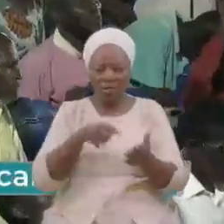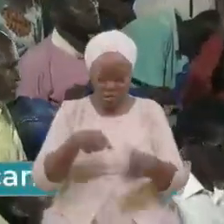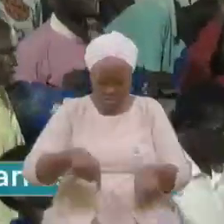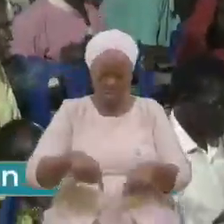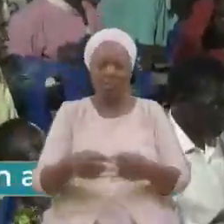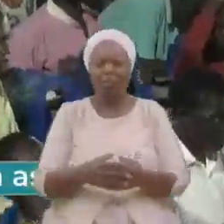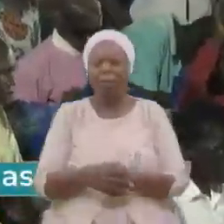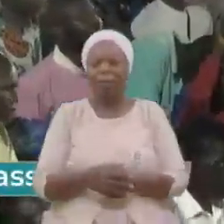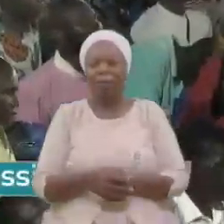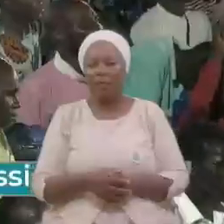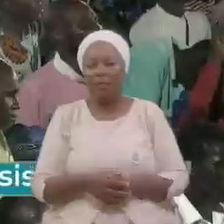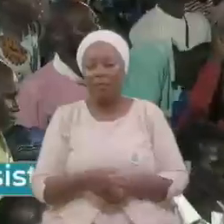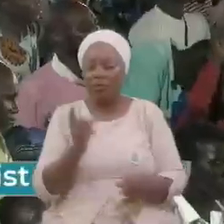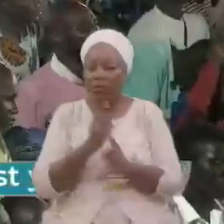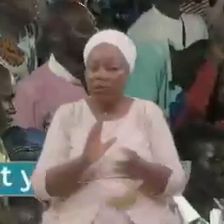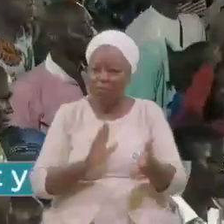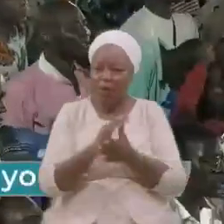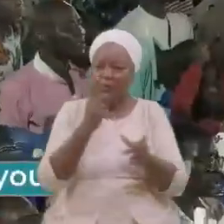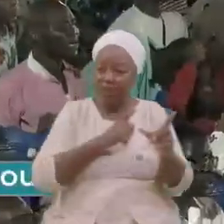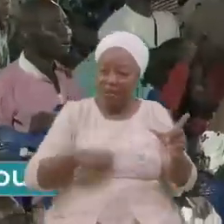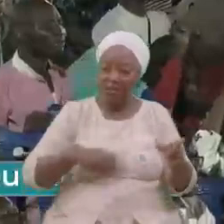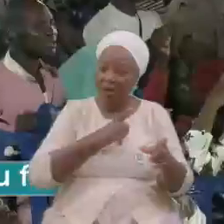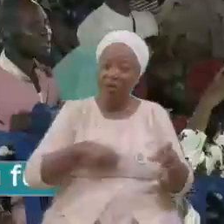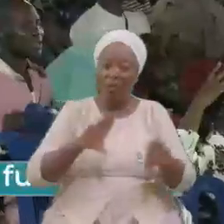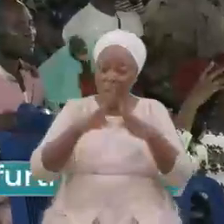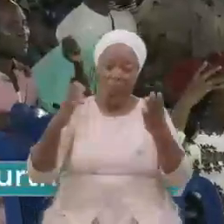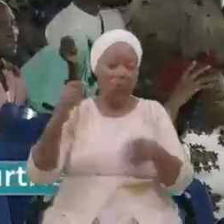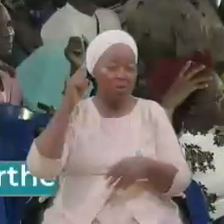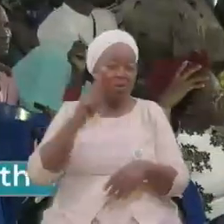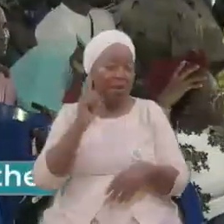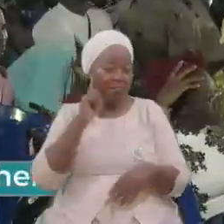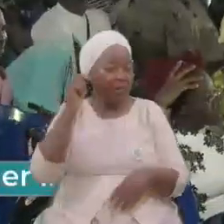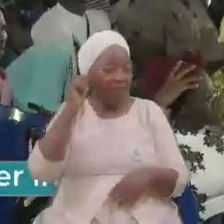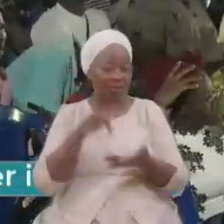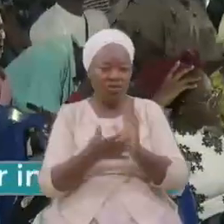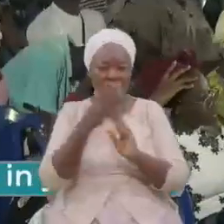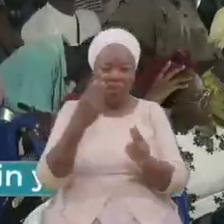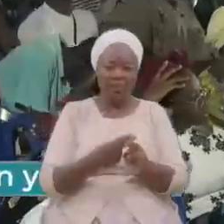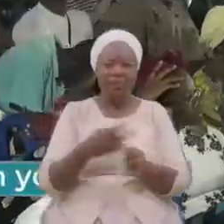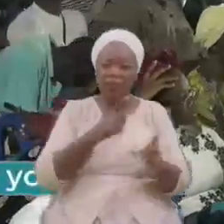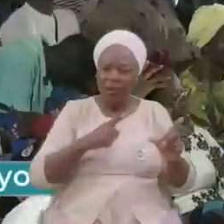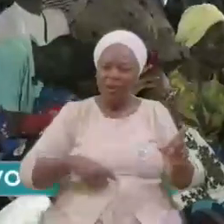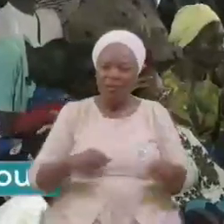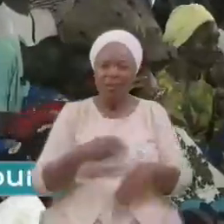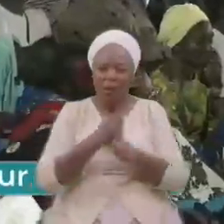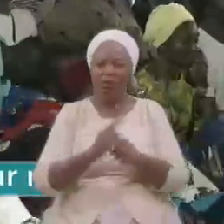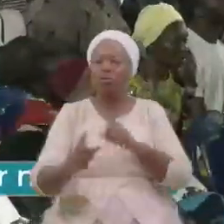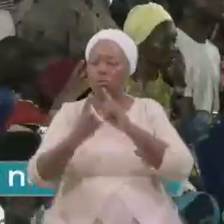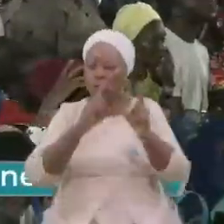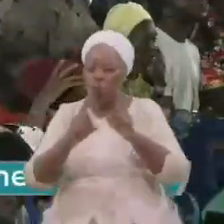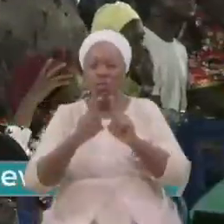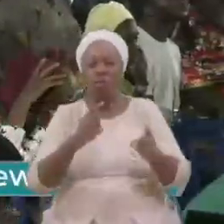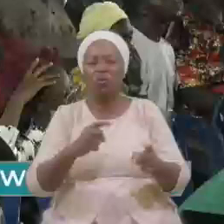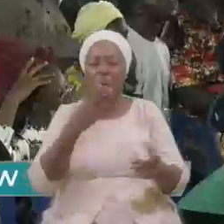taken the information from our new babes in Christ, still stand around them.